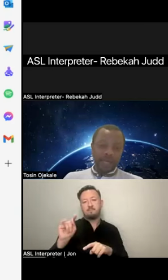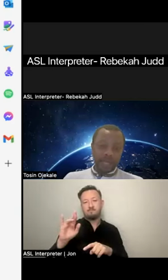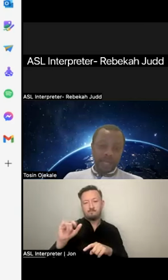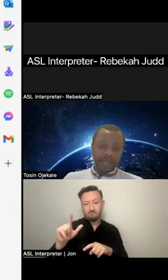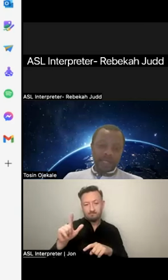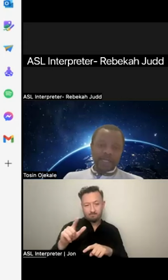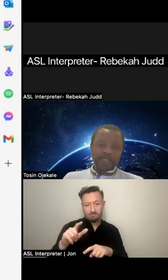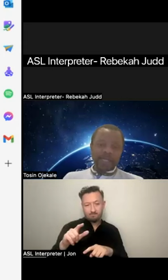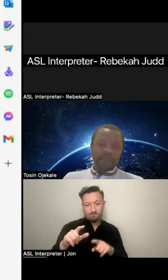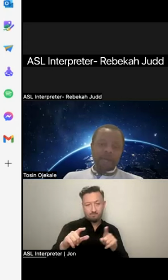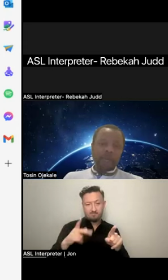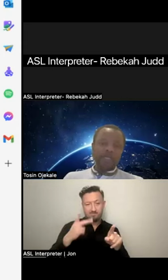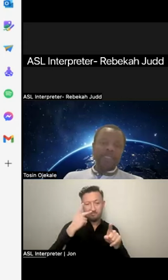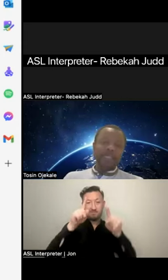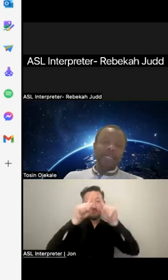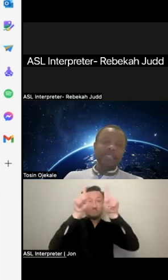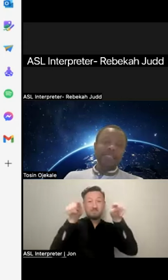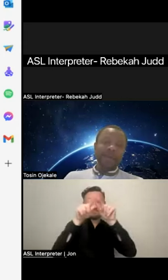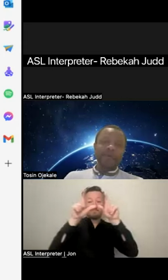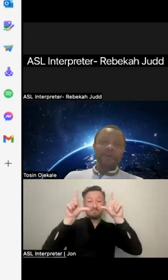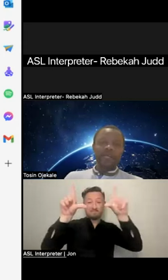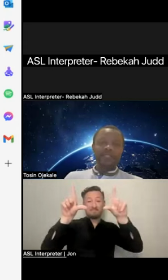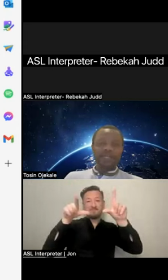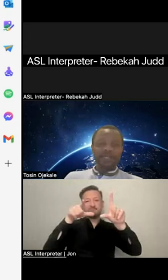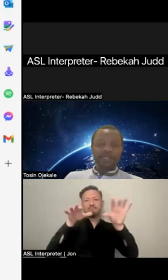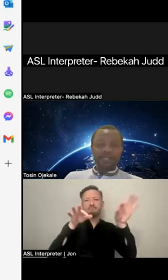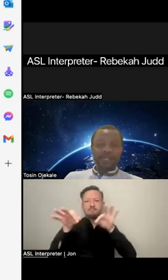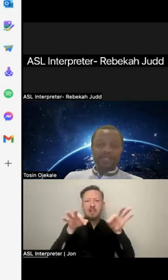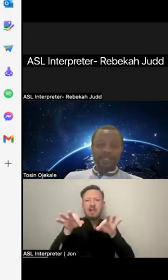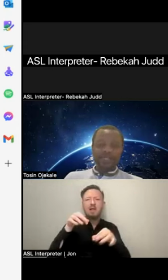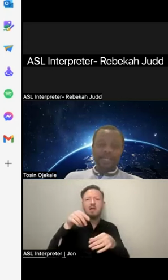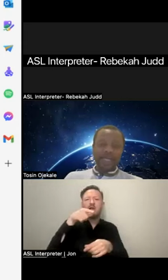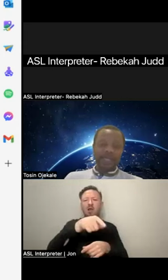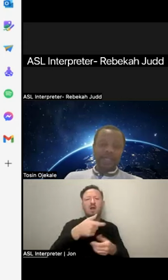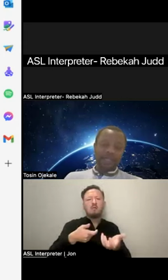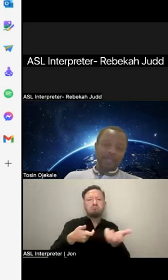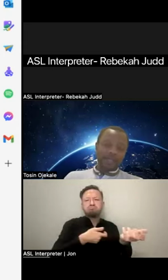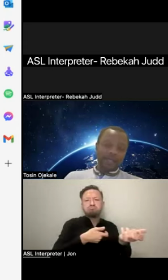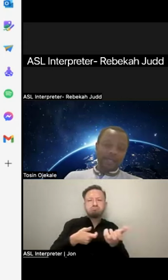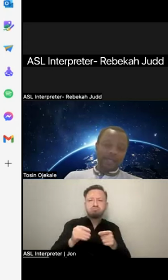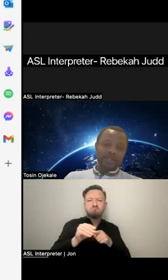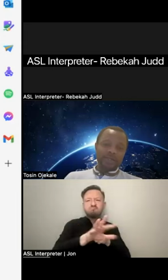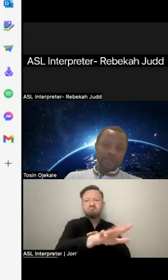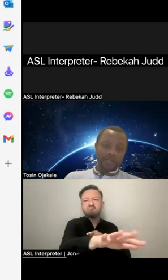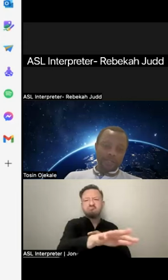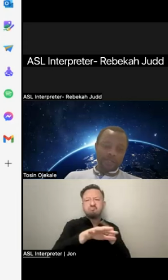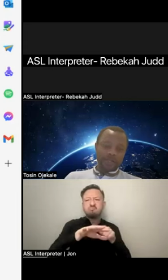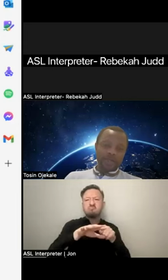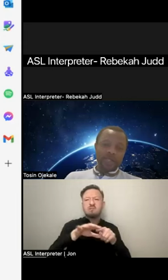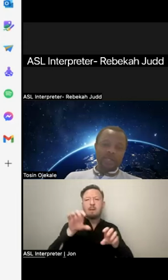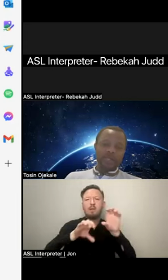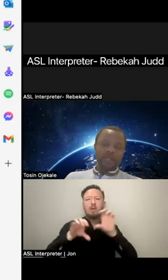label here, the label will indicate the type of agent that is inside the suppression, okay? So